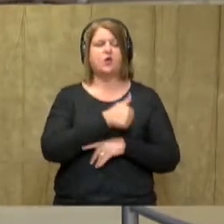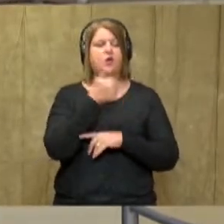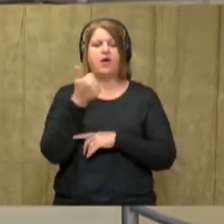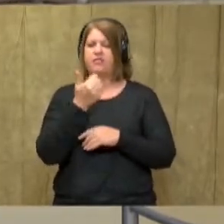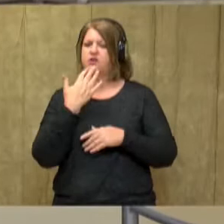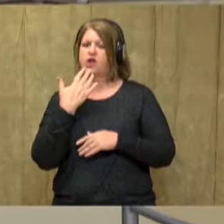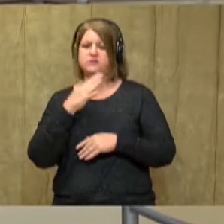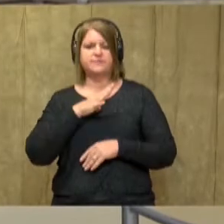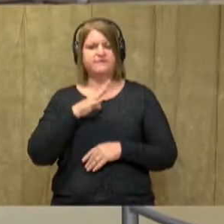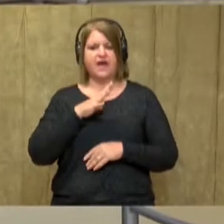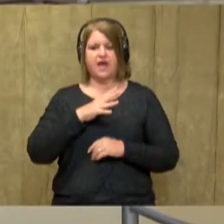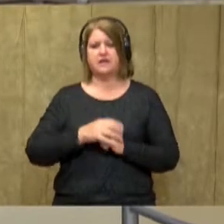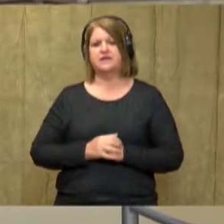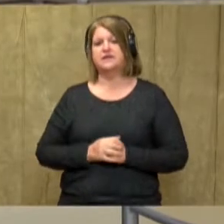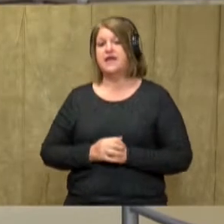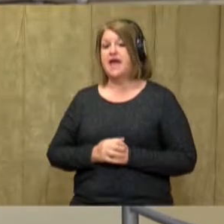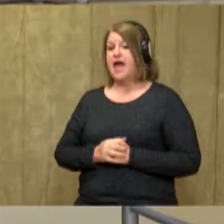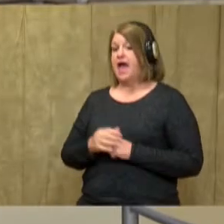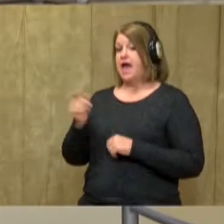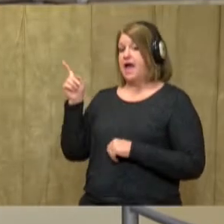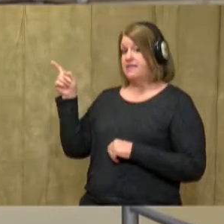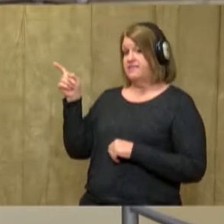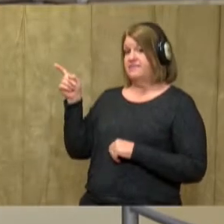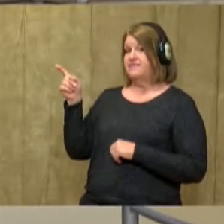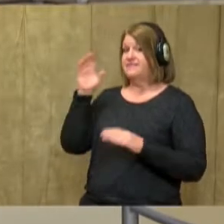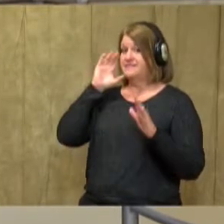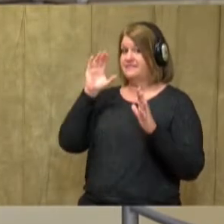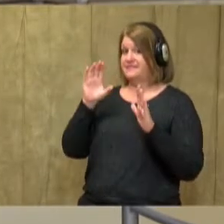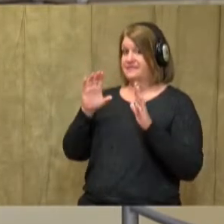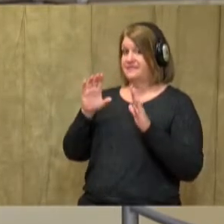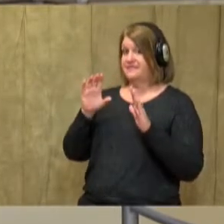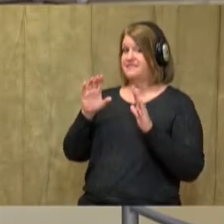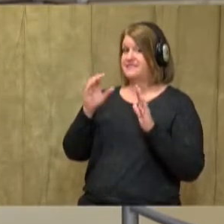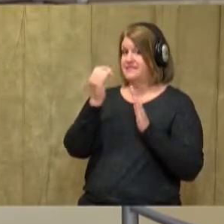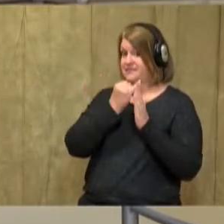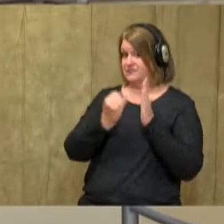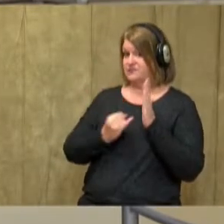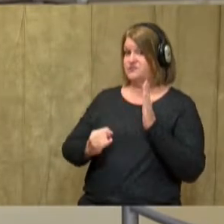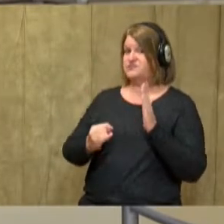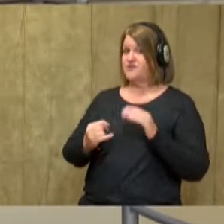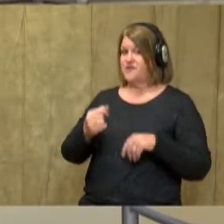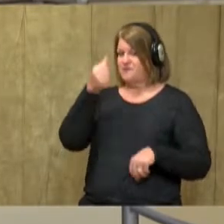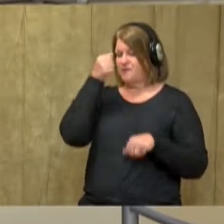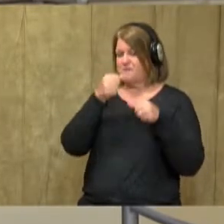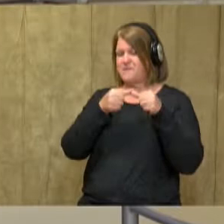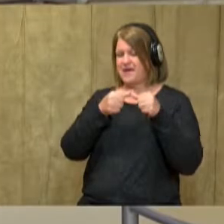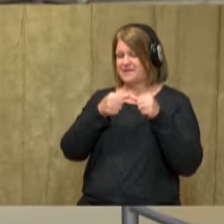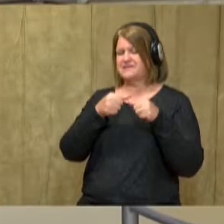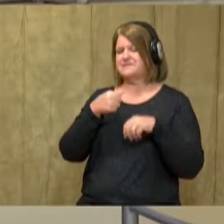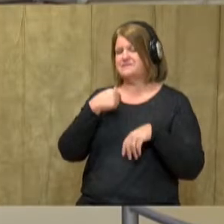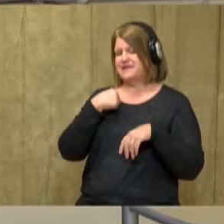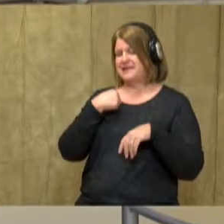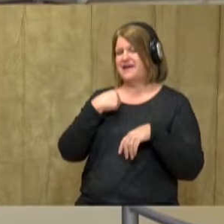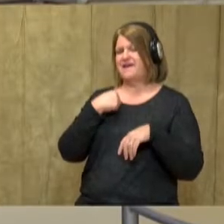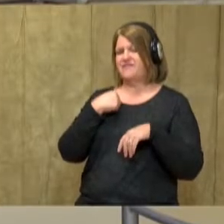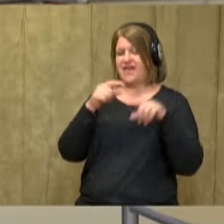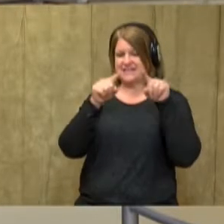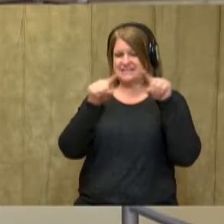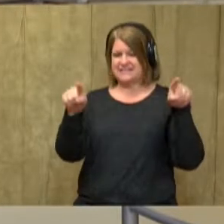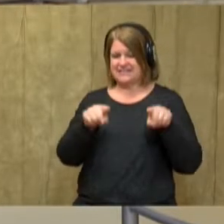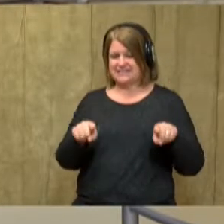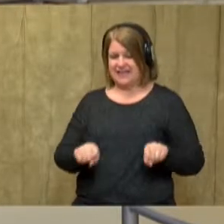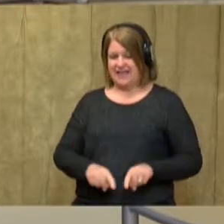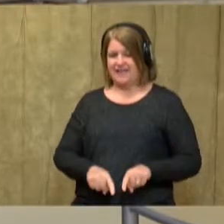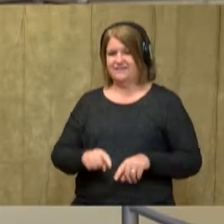I'm looking at this still life right here, and it kind of reminds me of that zigzag vase we just saw. And then look at how they're using the tissue